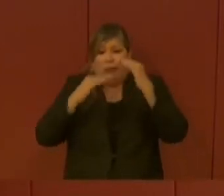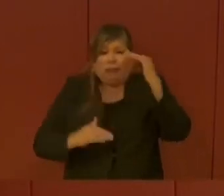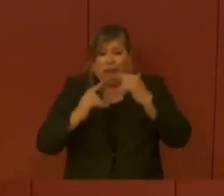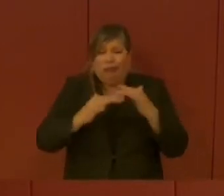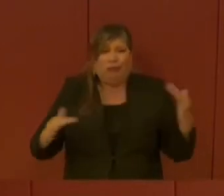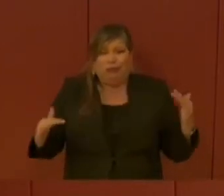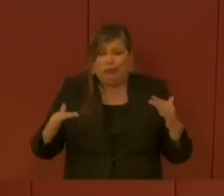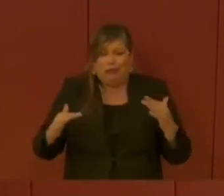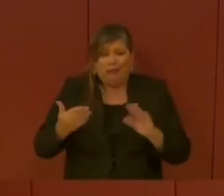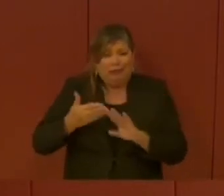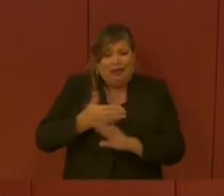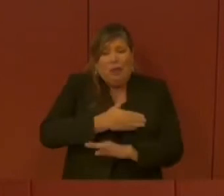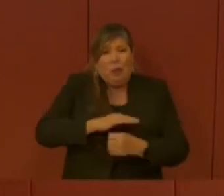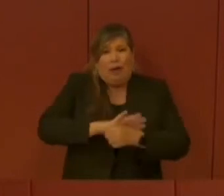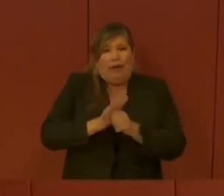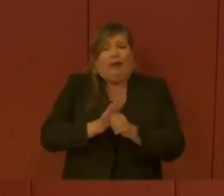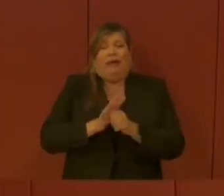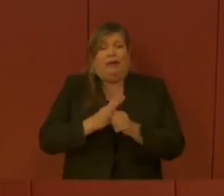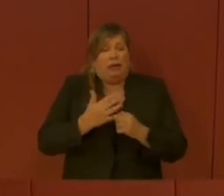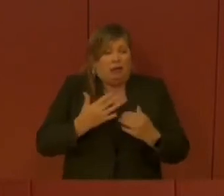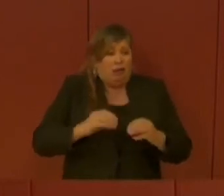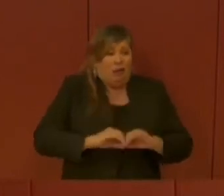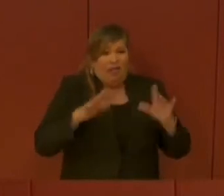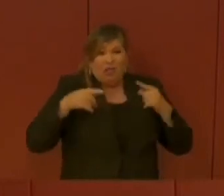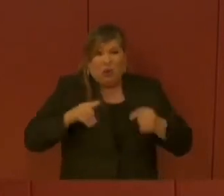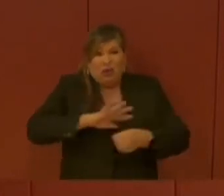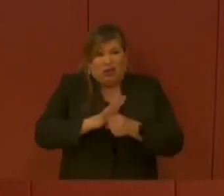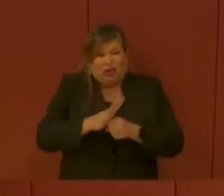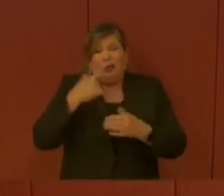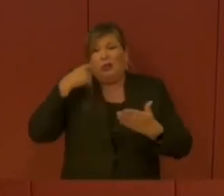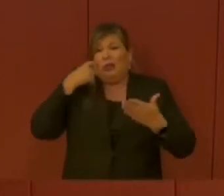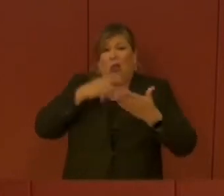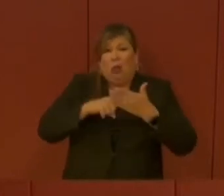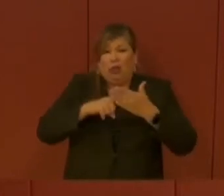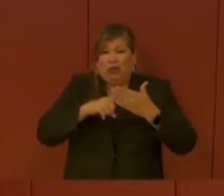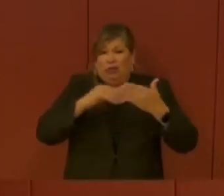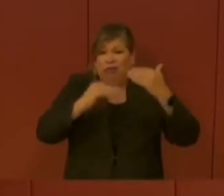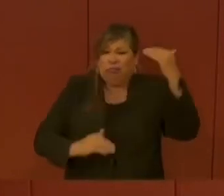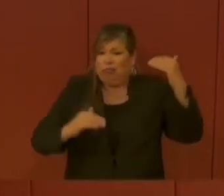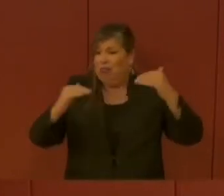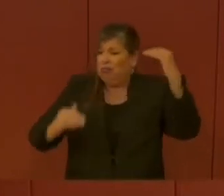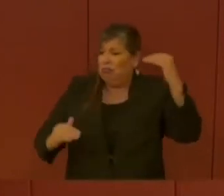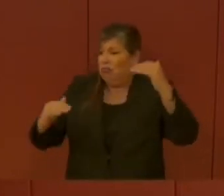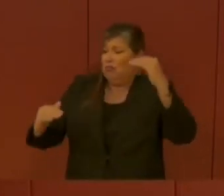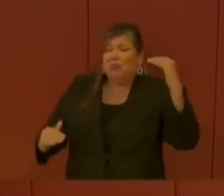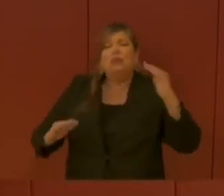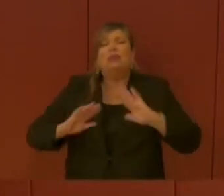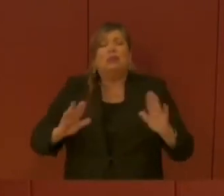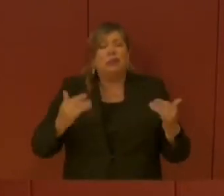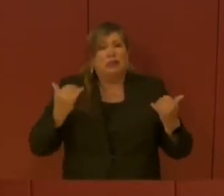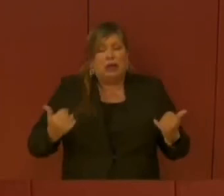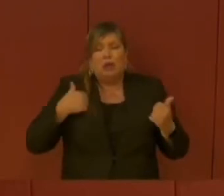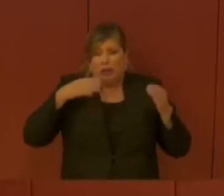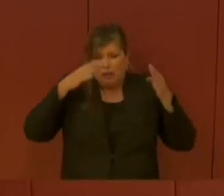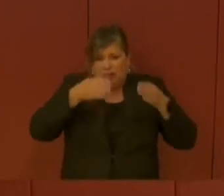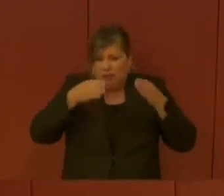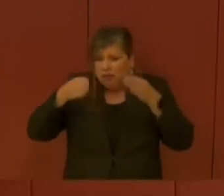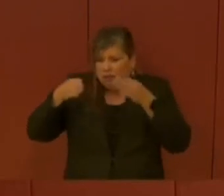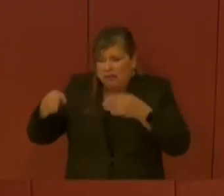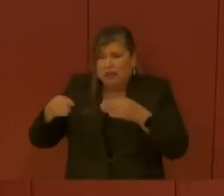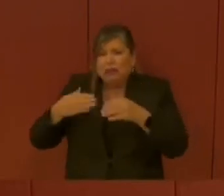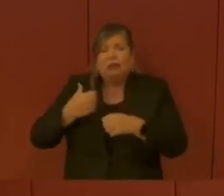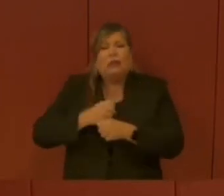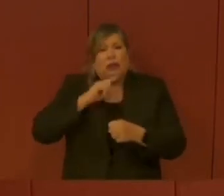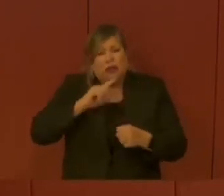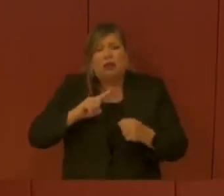mindful post-pandemic of our responsibility, but mindful again today of our opportunity to begin anew